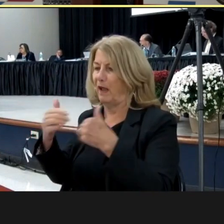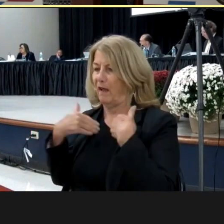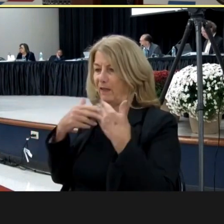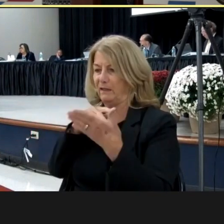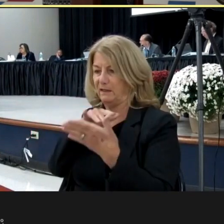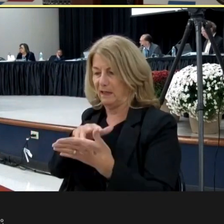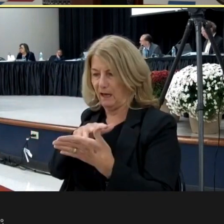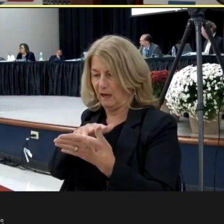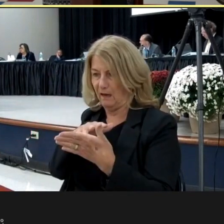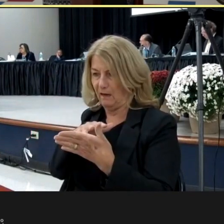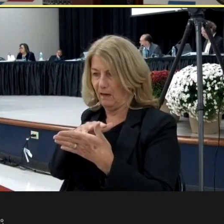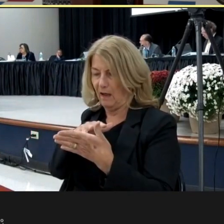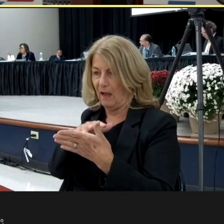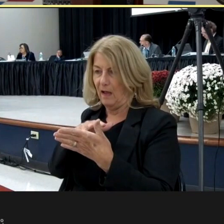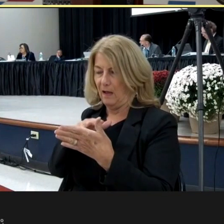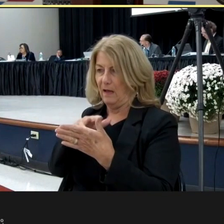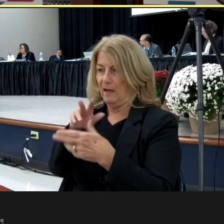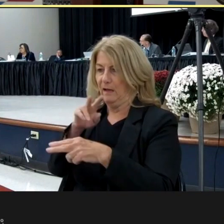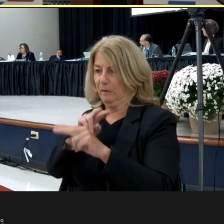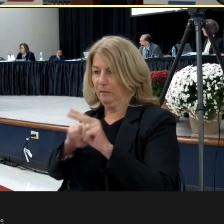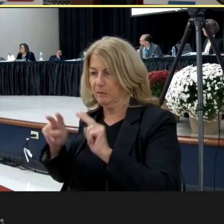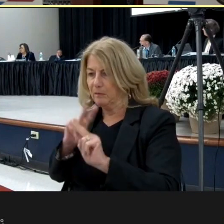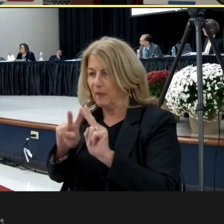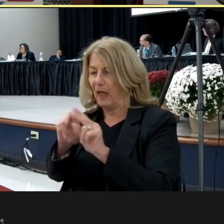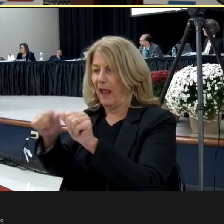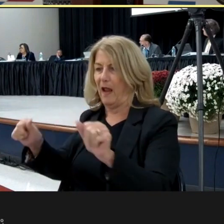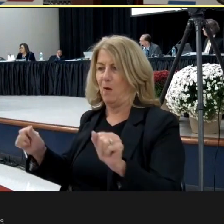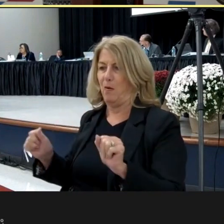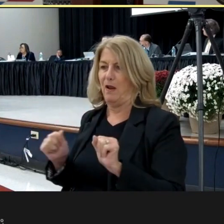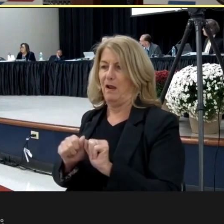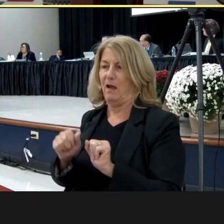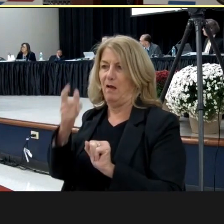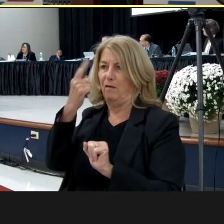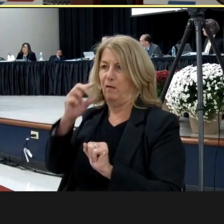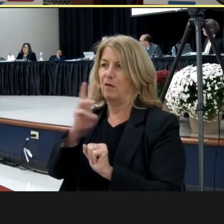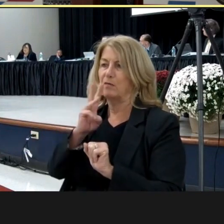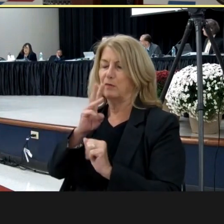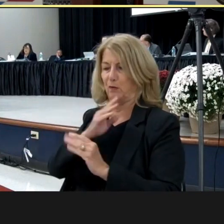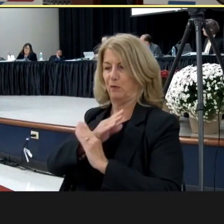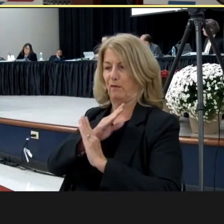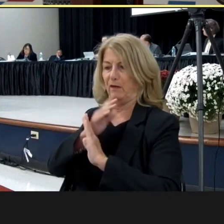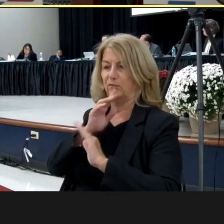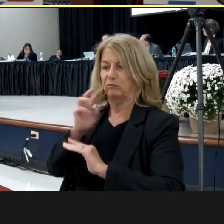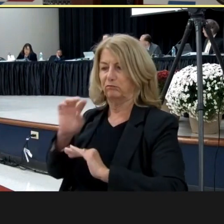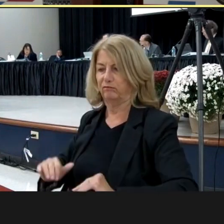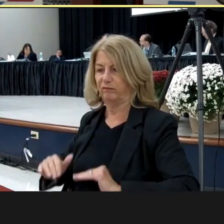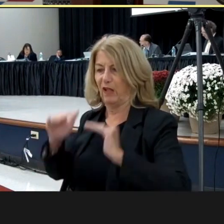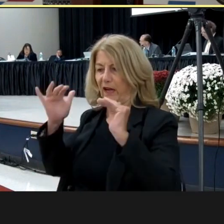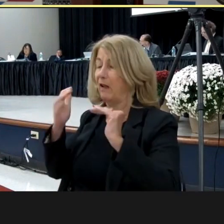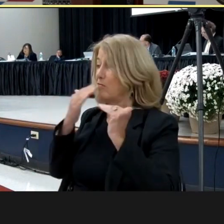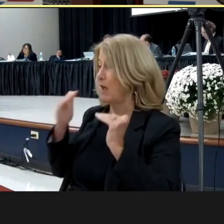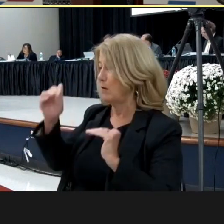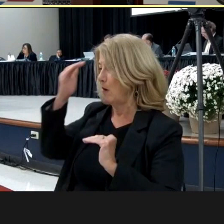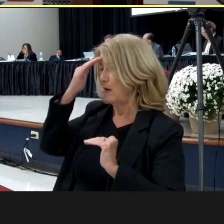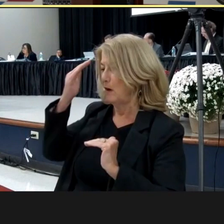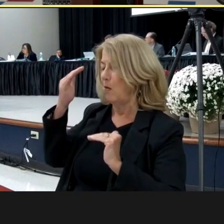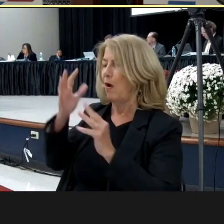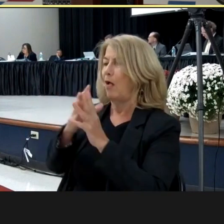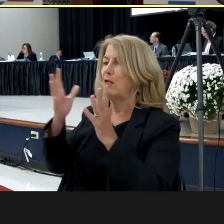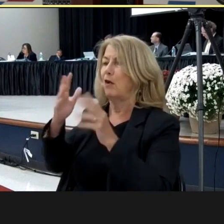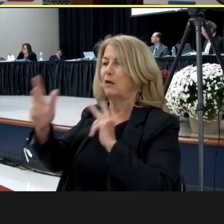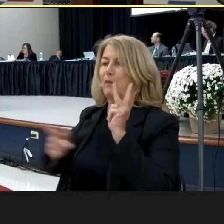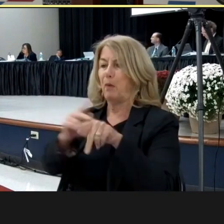also looking in the area where we're doing those bridges as well. Thank you. I know I get a lot of calls